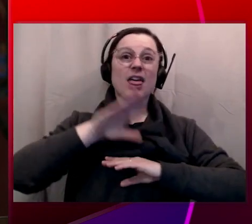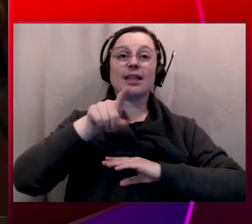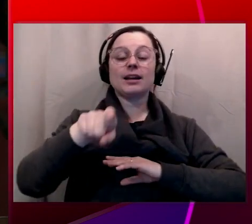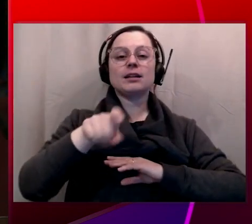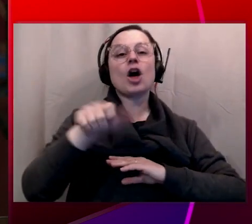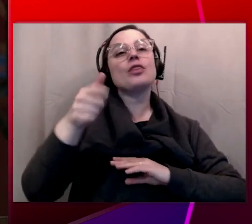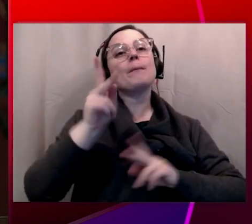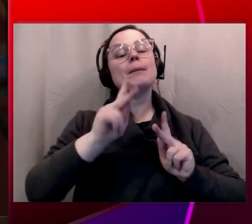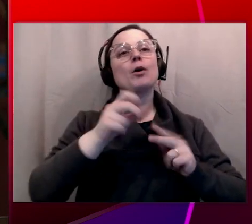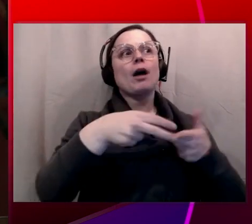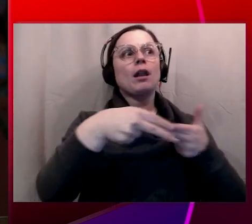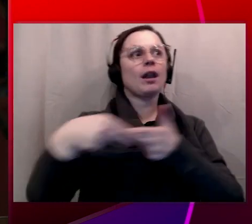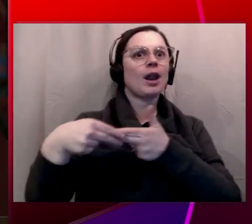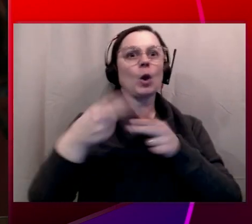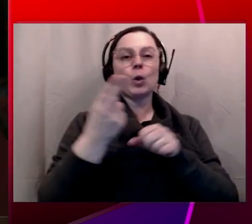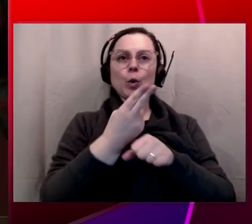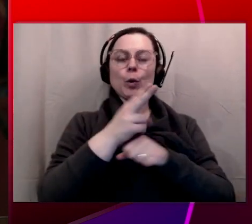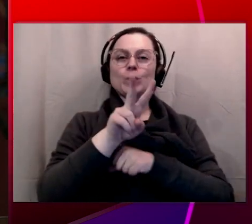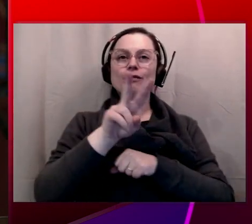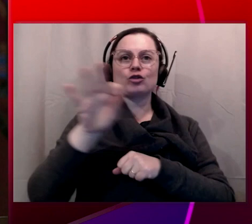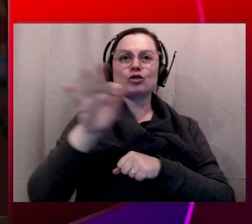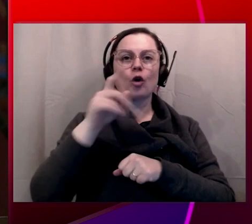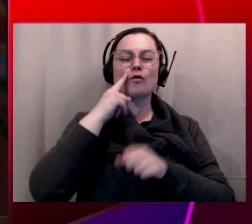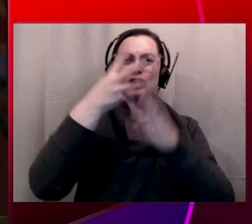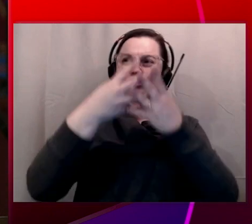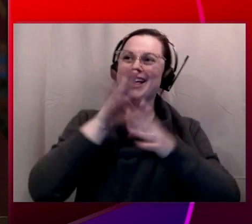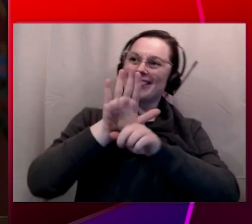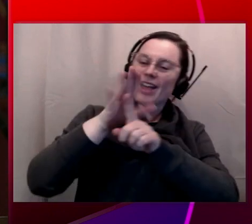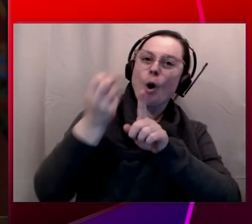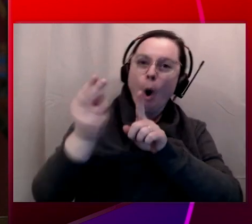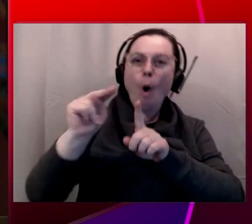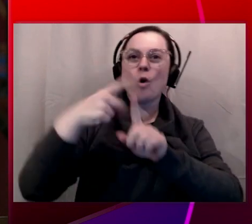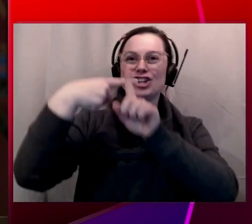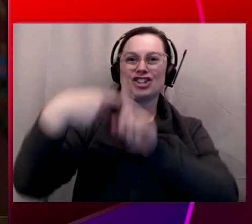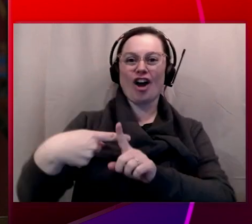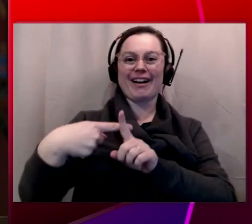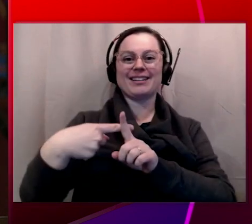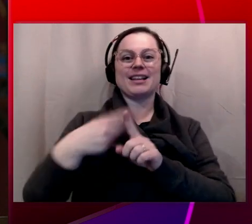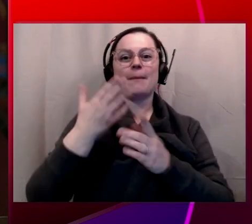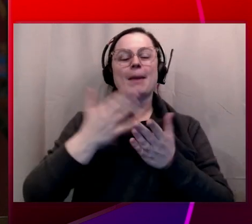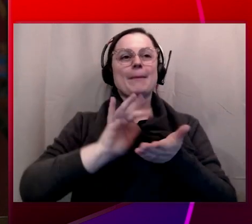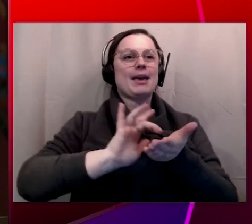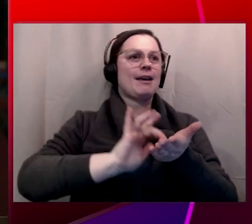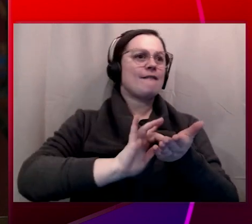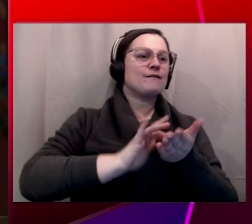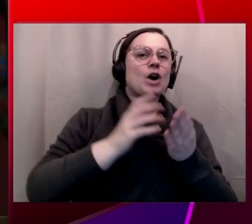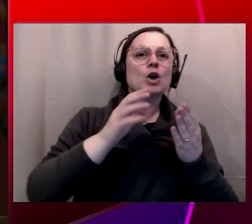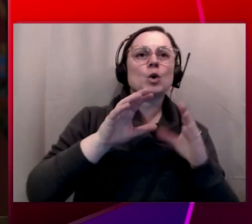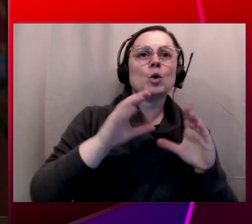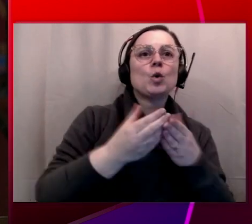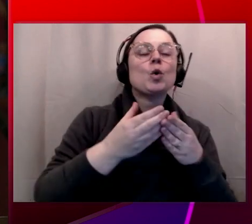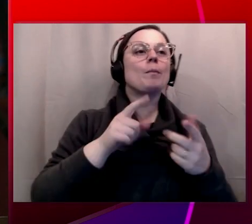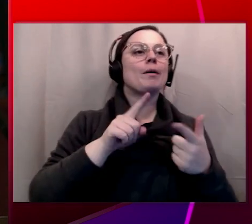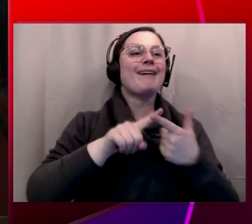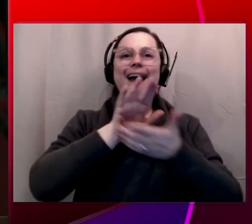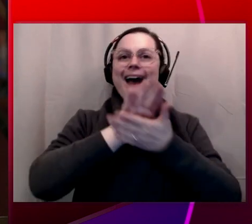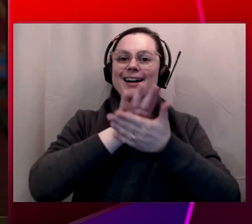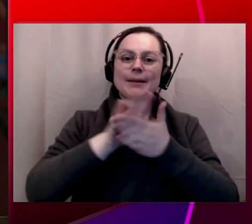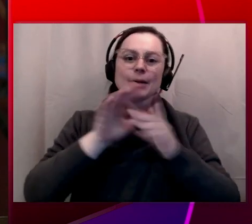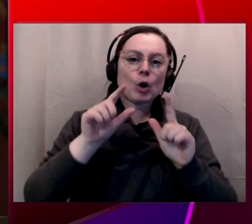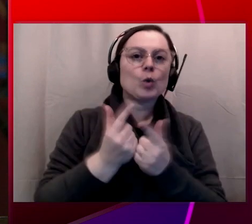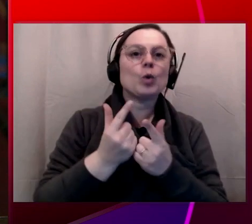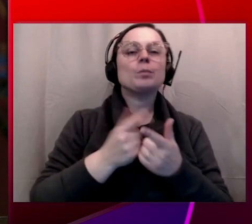to screen their own targets. And that could be pharmaceutical groups, academic groups,